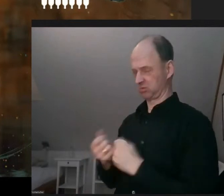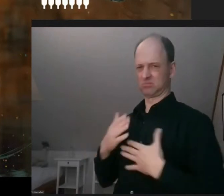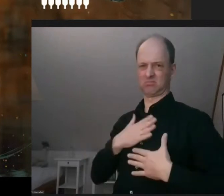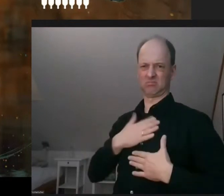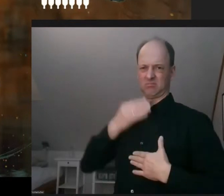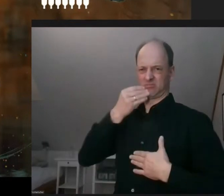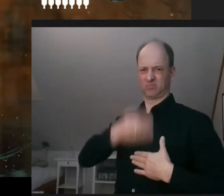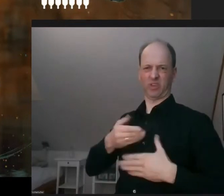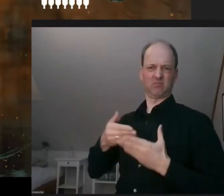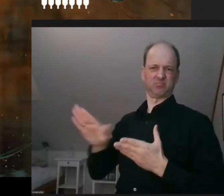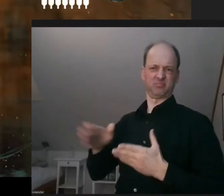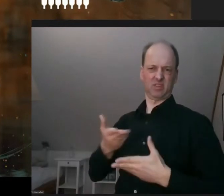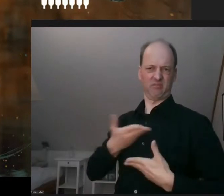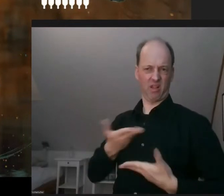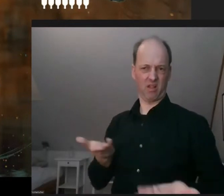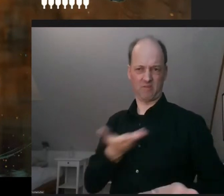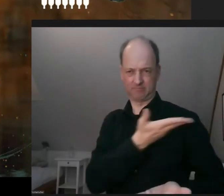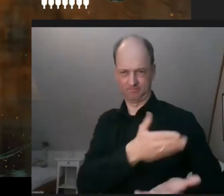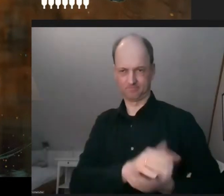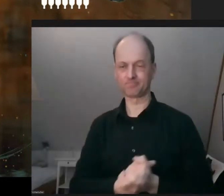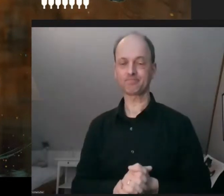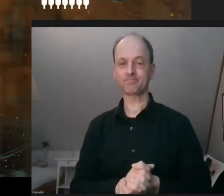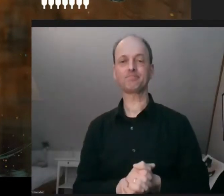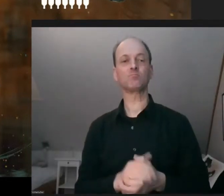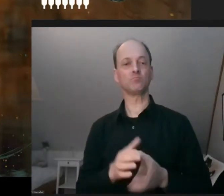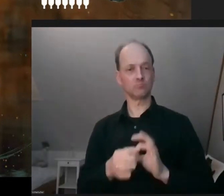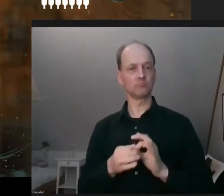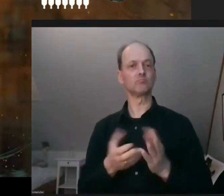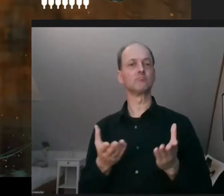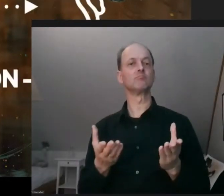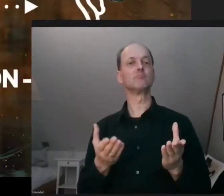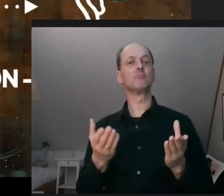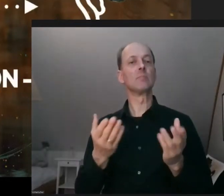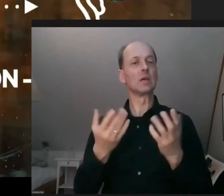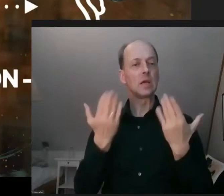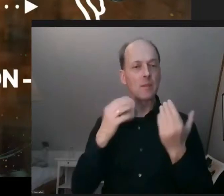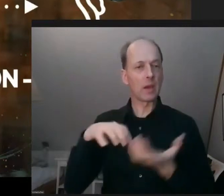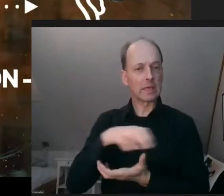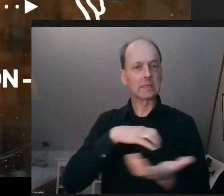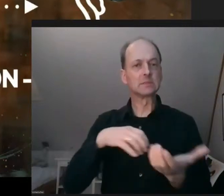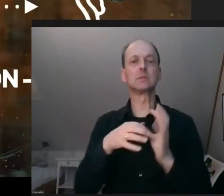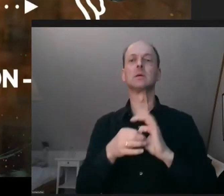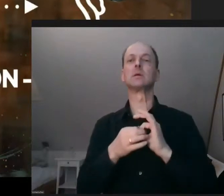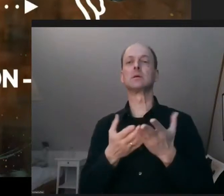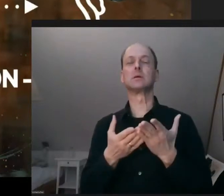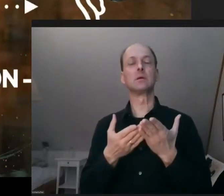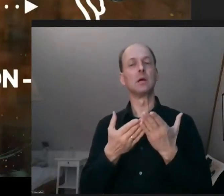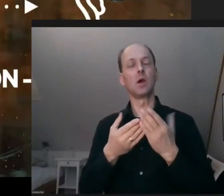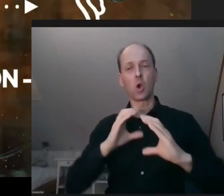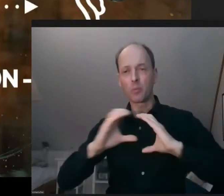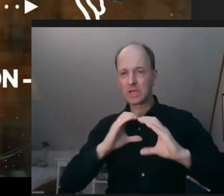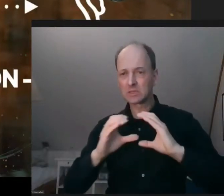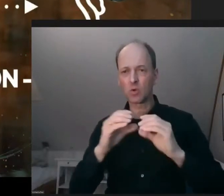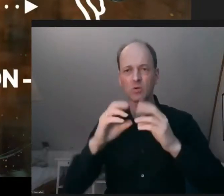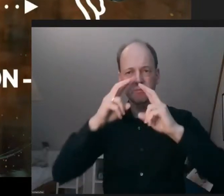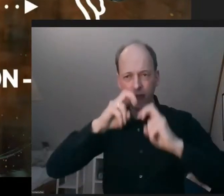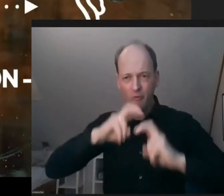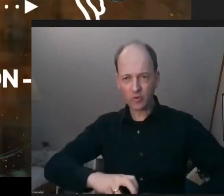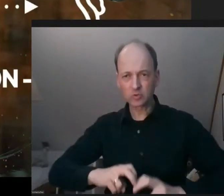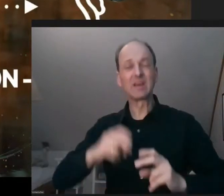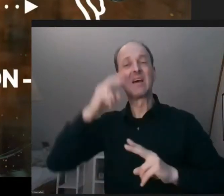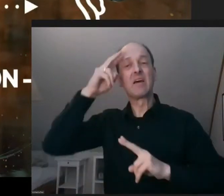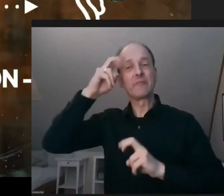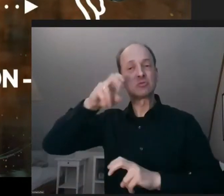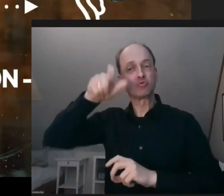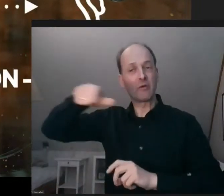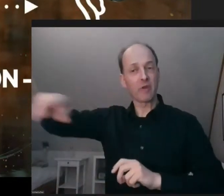unpleasant. So if you think of this, and if you think of who has made climate communication, probably